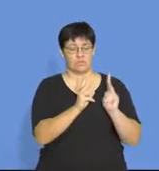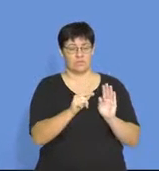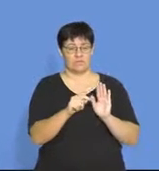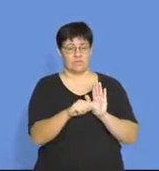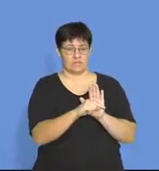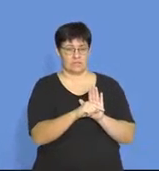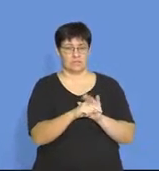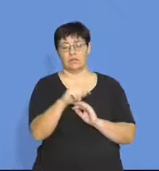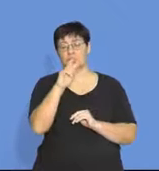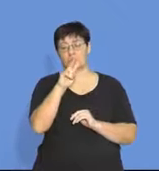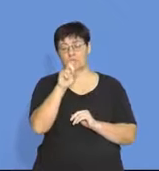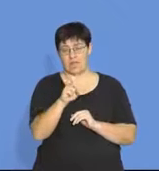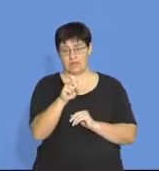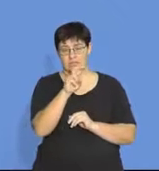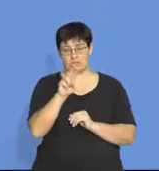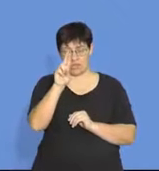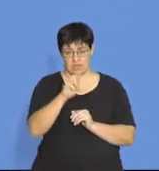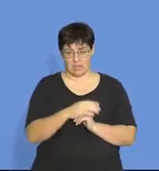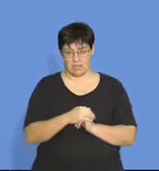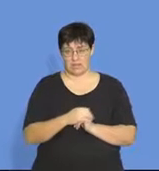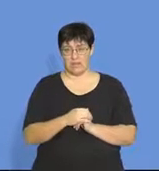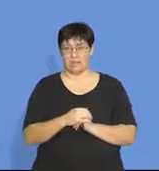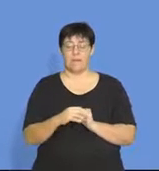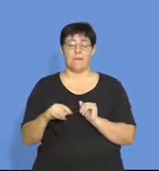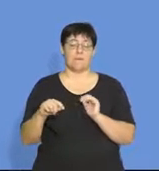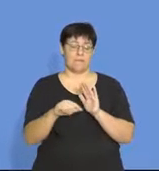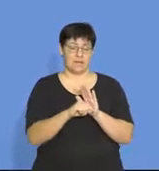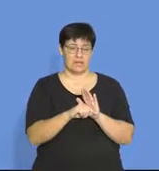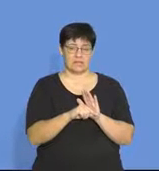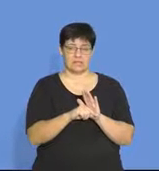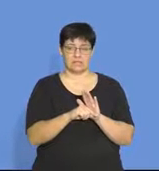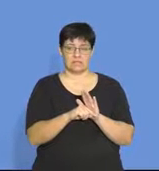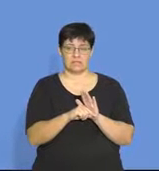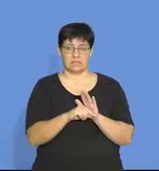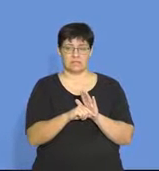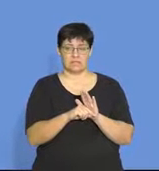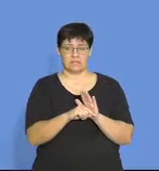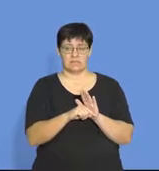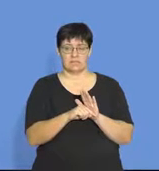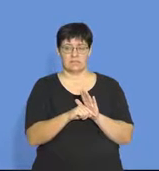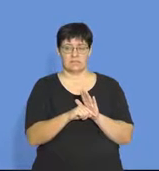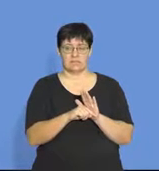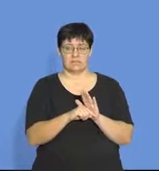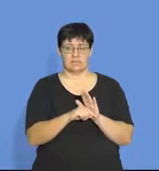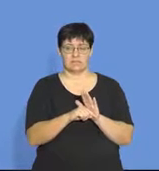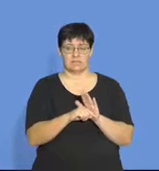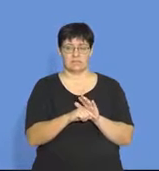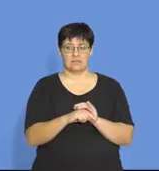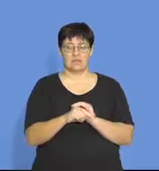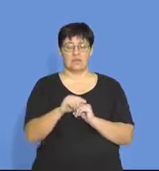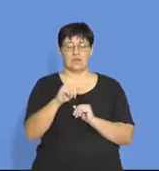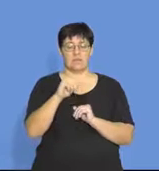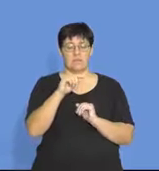12 minus 2x squared minus, I made y the subject of the formula, so it